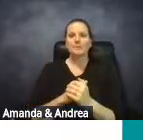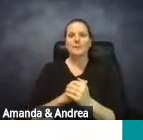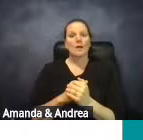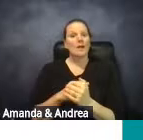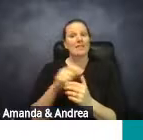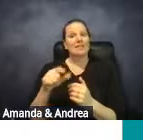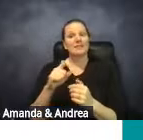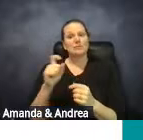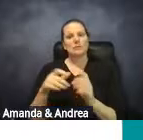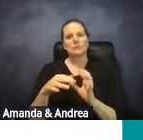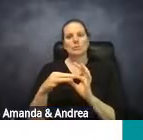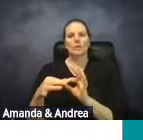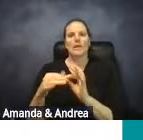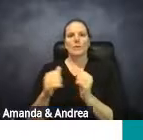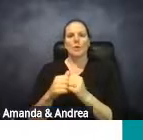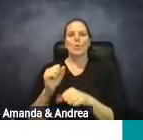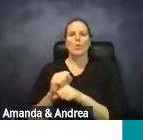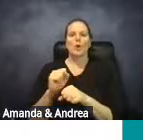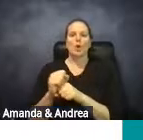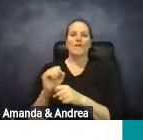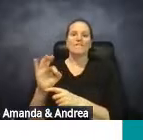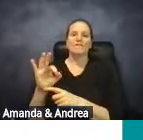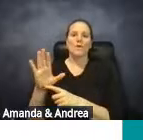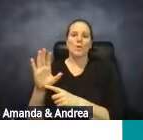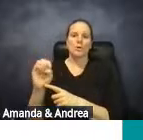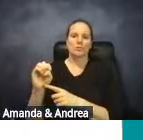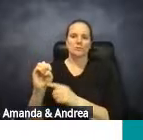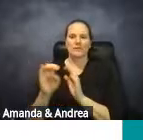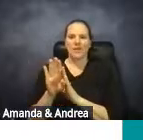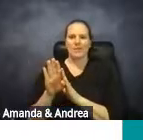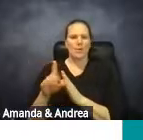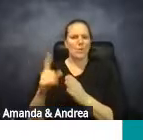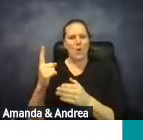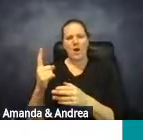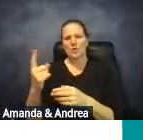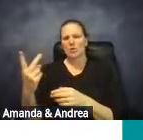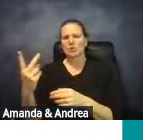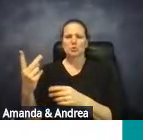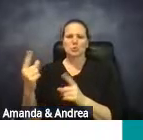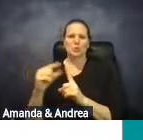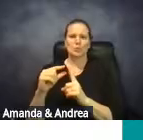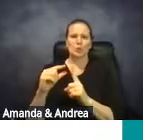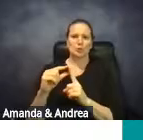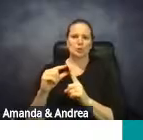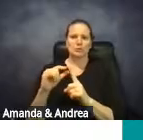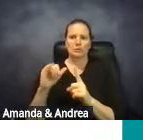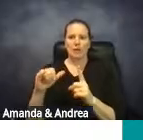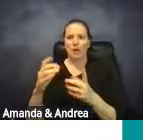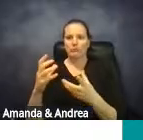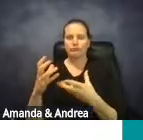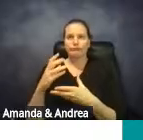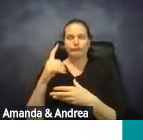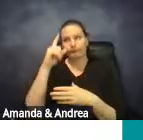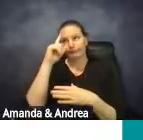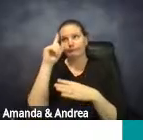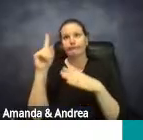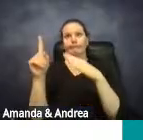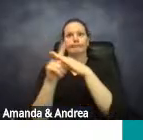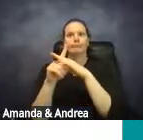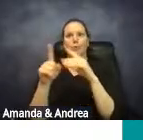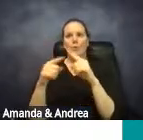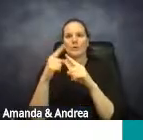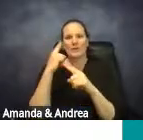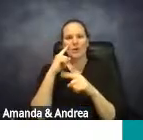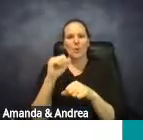is around workforce development. What are one or two words that come to mind when you think of